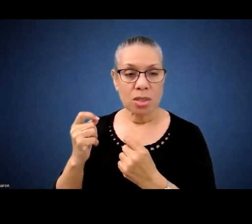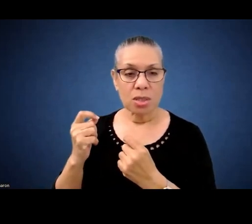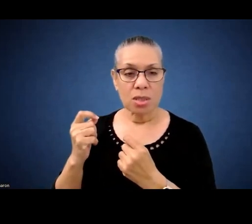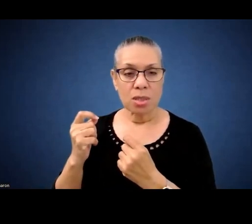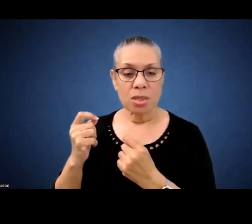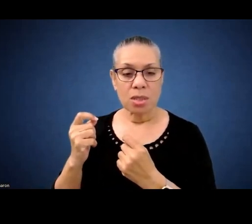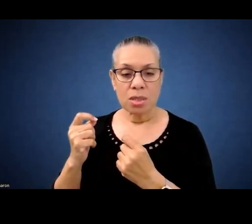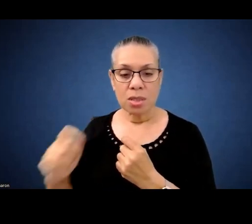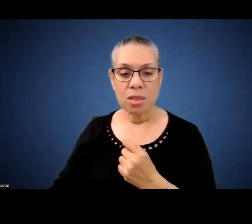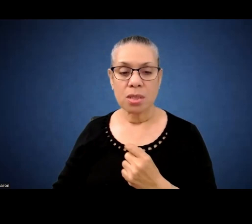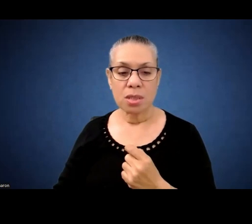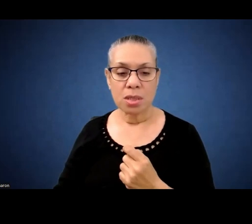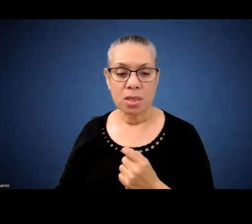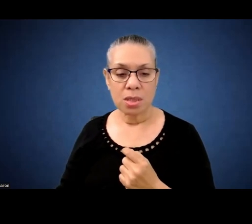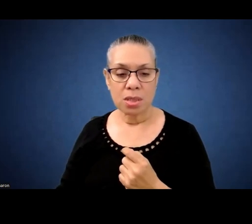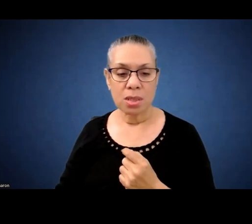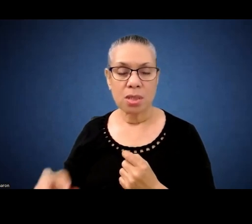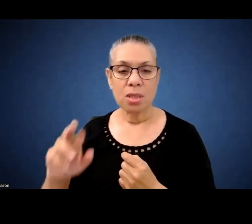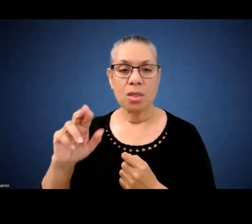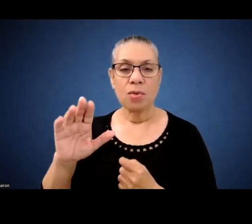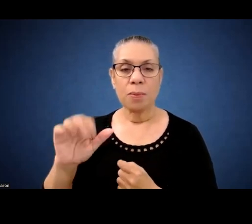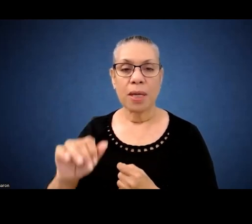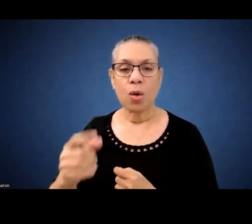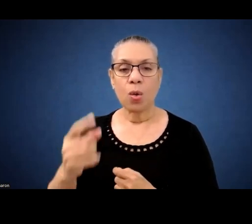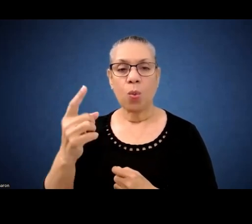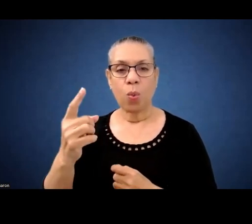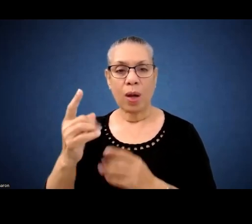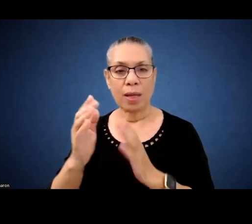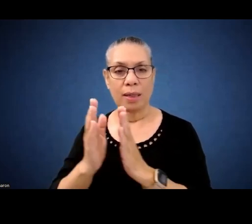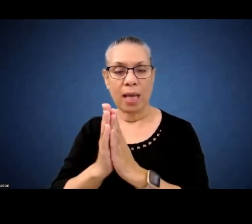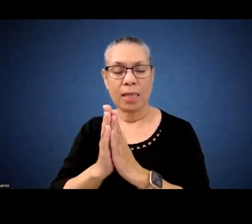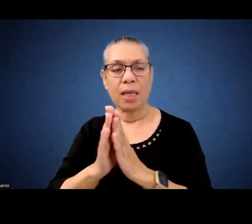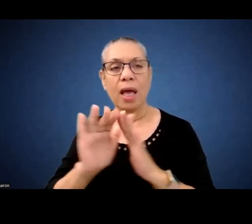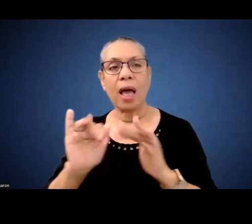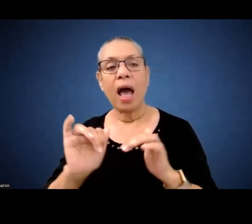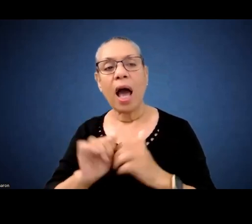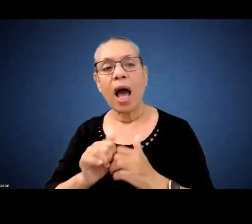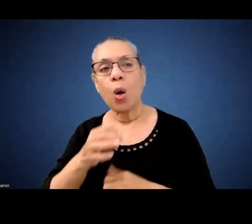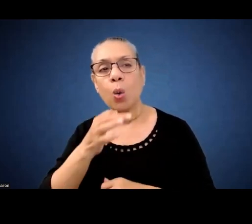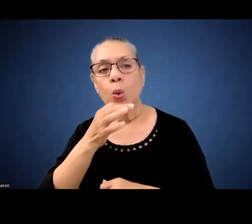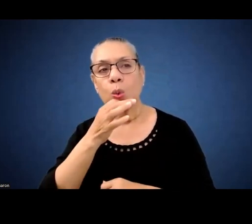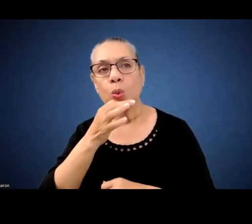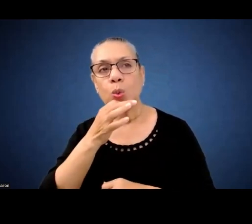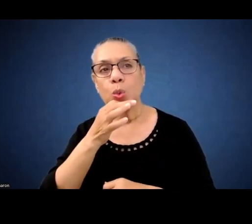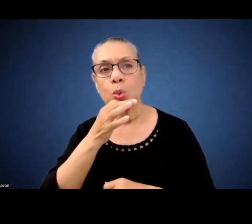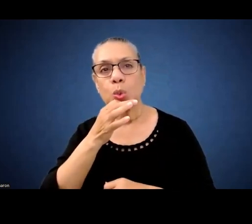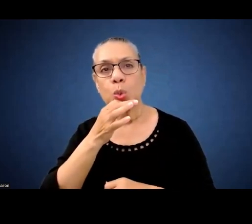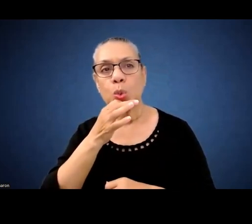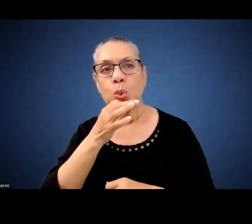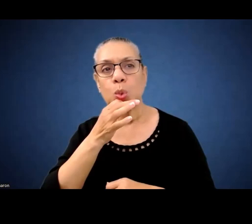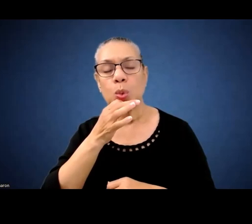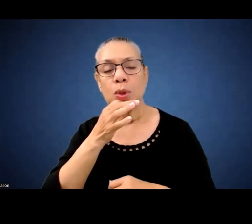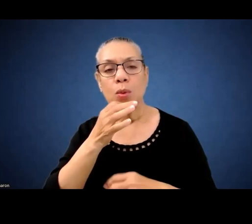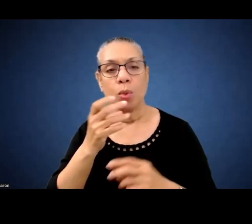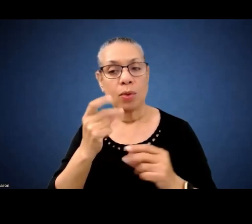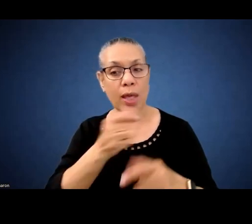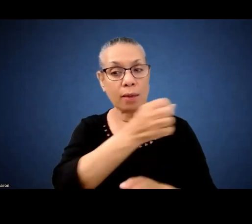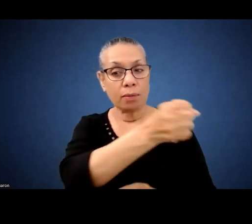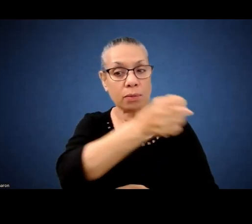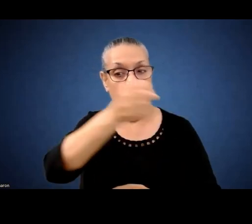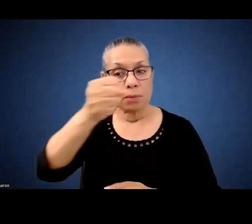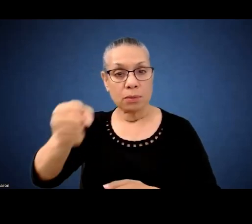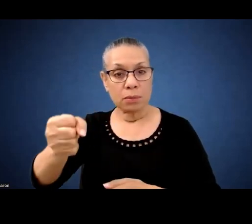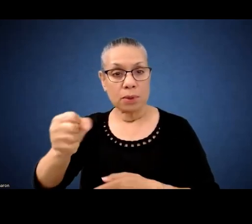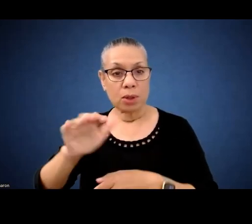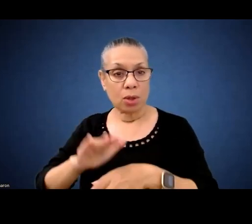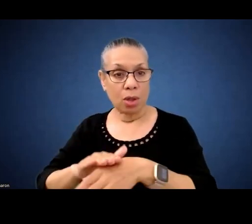I can just right now. I see one that says, "How soon are next geners placed at an internship?"